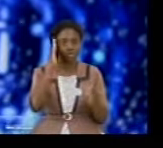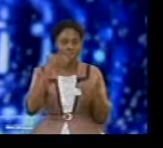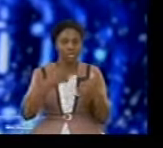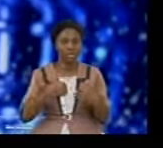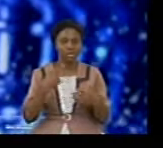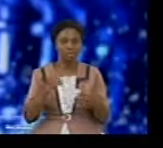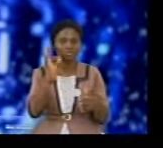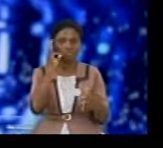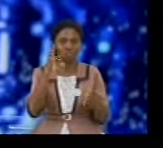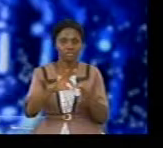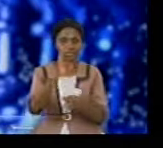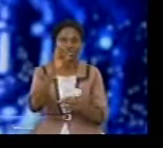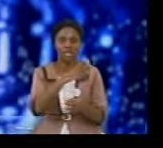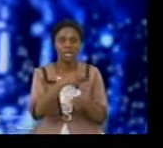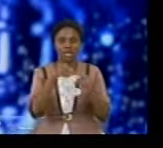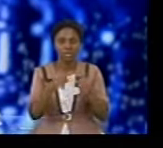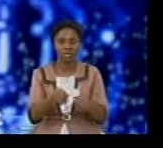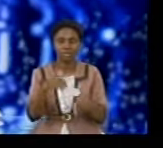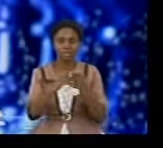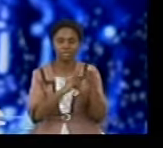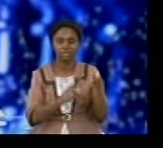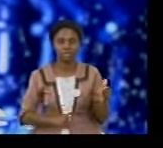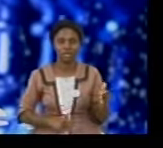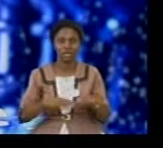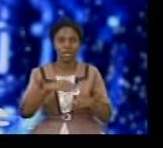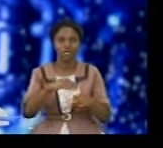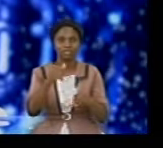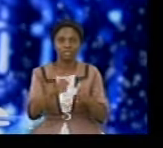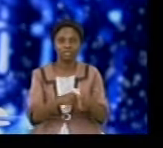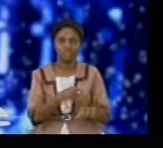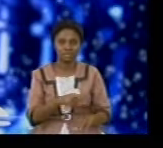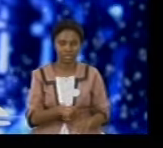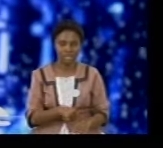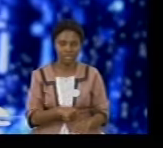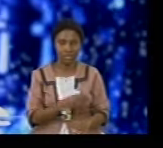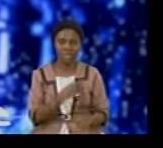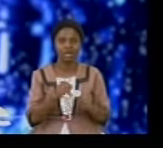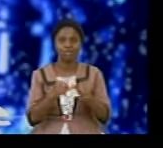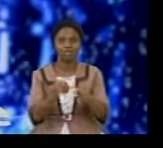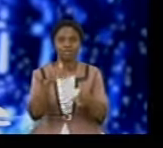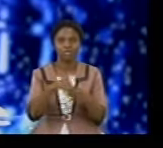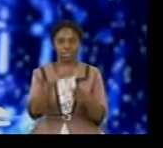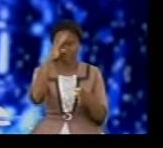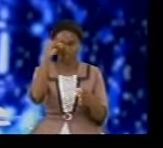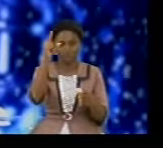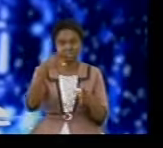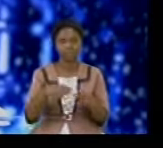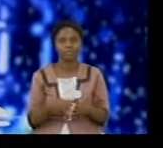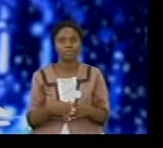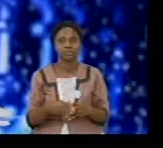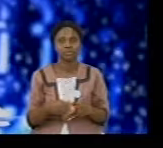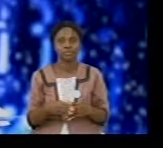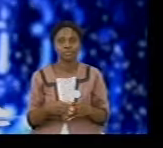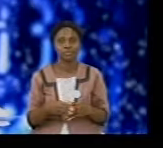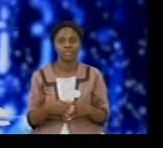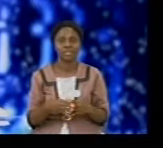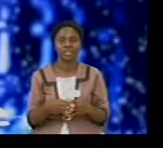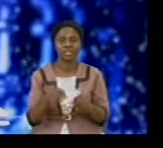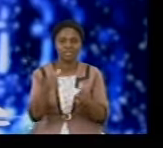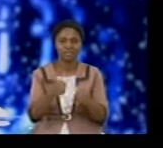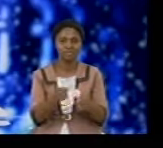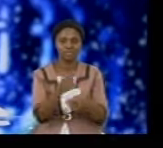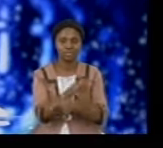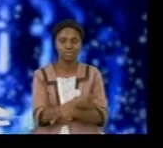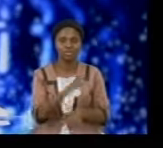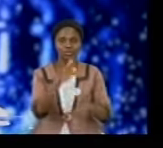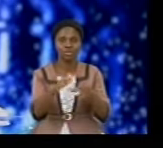to continue in Him. And this is done by daily walking in the knowledge of His will, in the